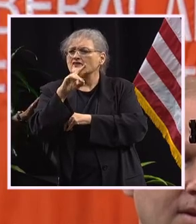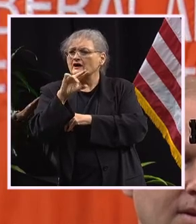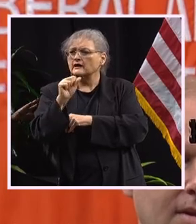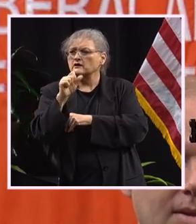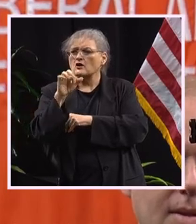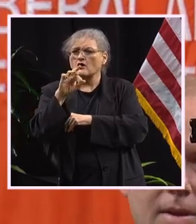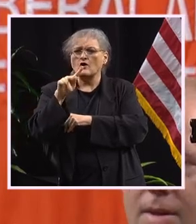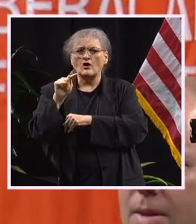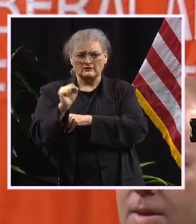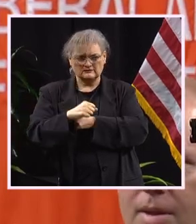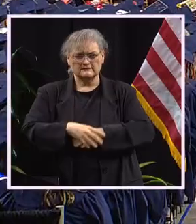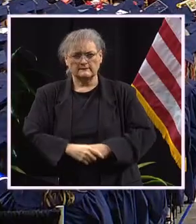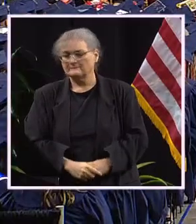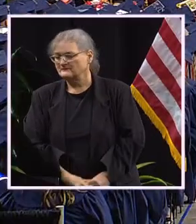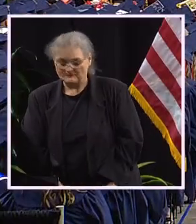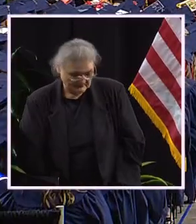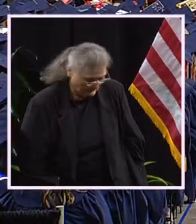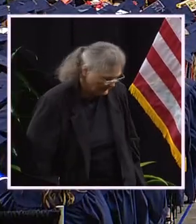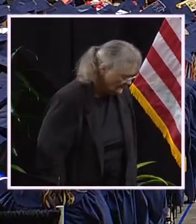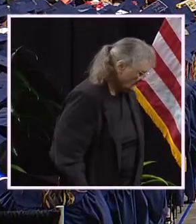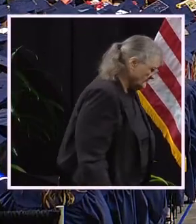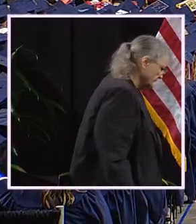Martinez.